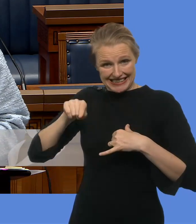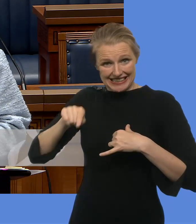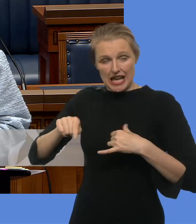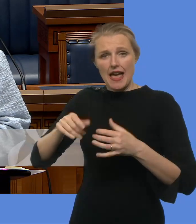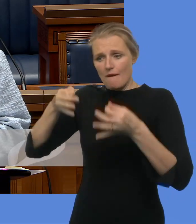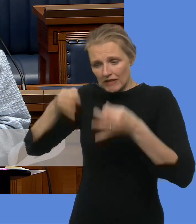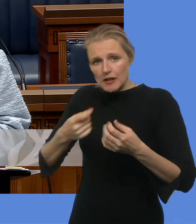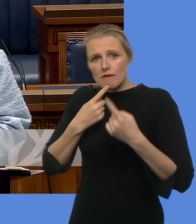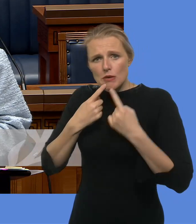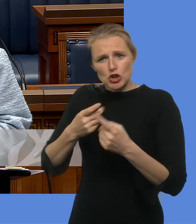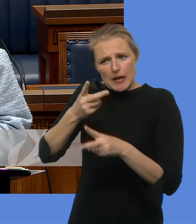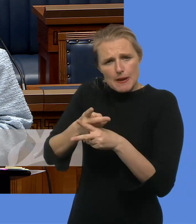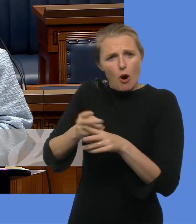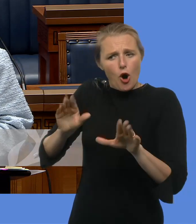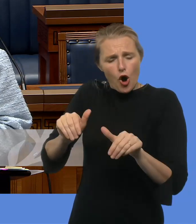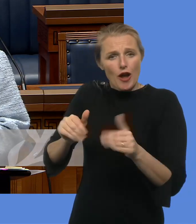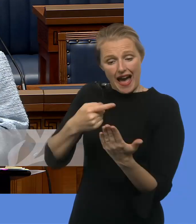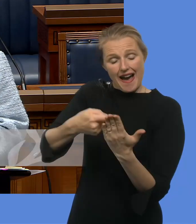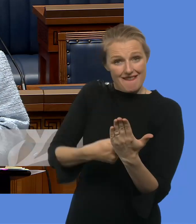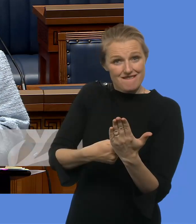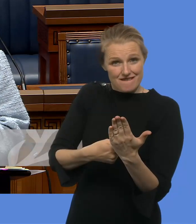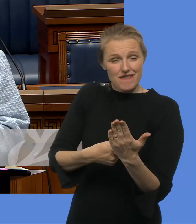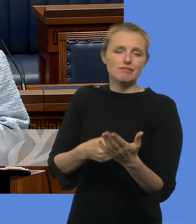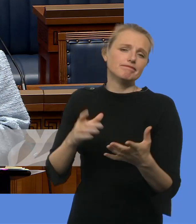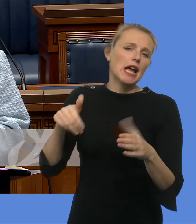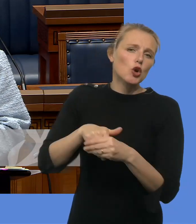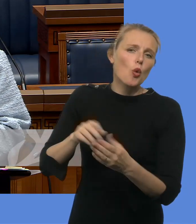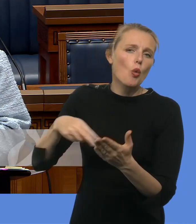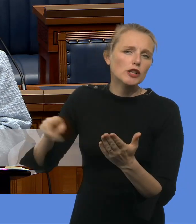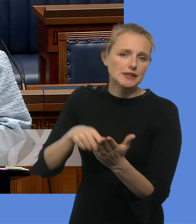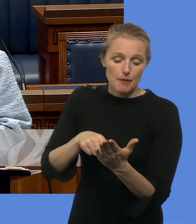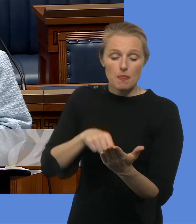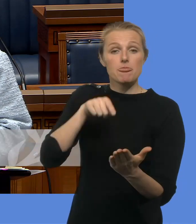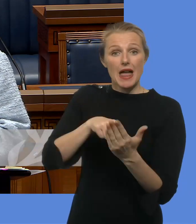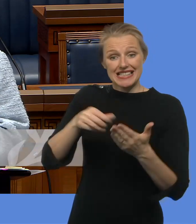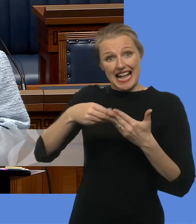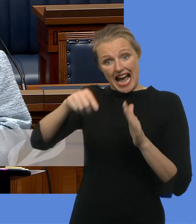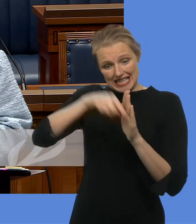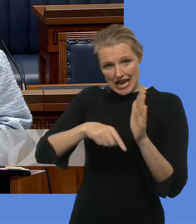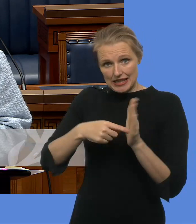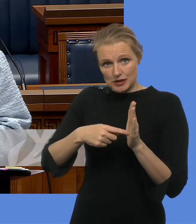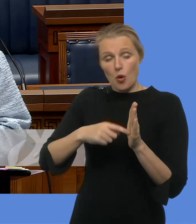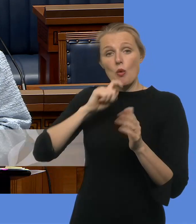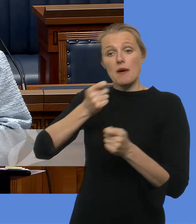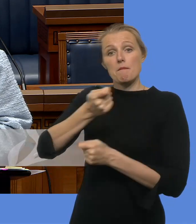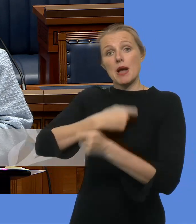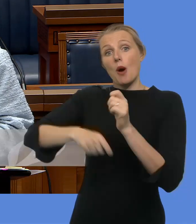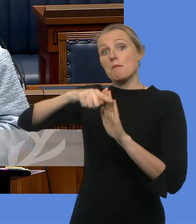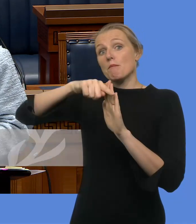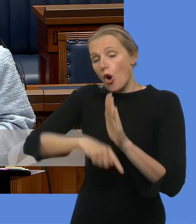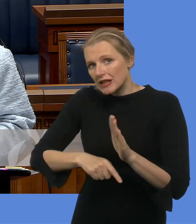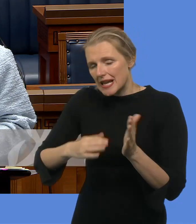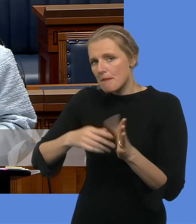handled, which includes WhatsApps. It will be translated into policy and disseminated across departments by the 31st of May 2024. As